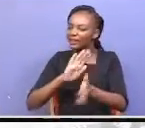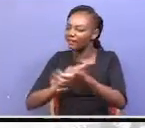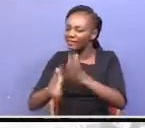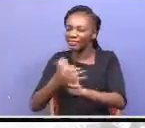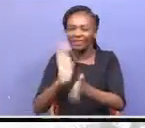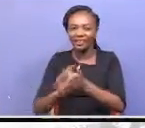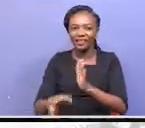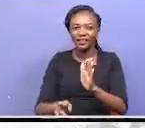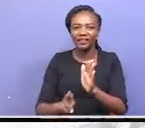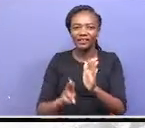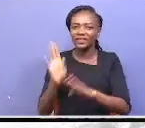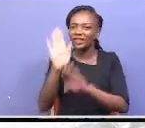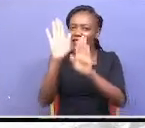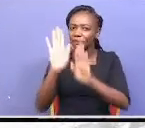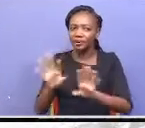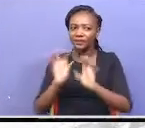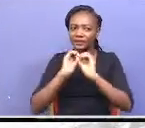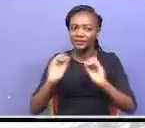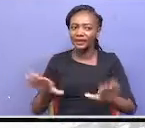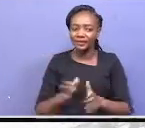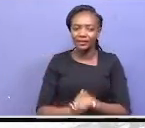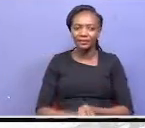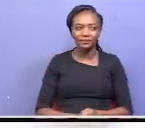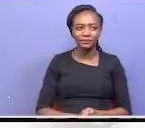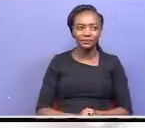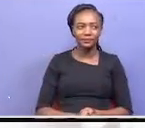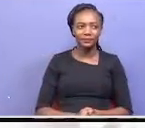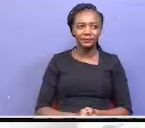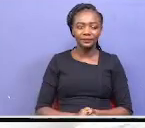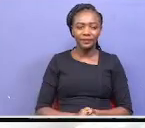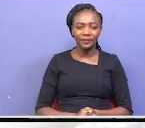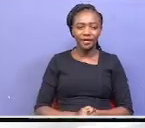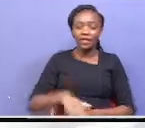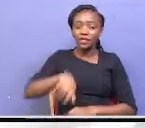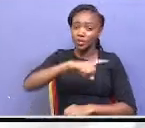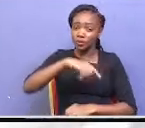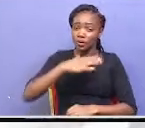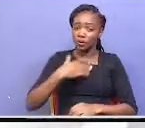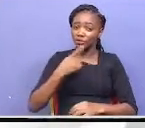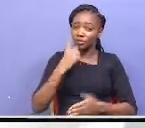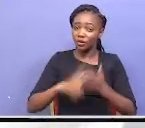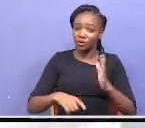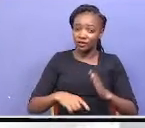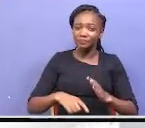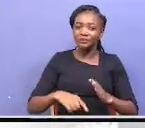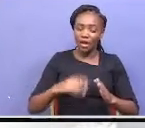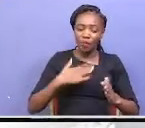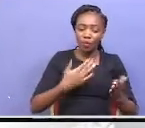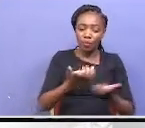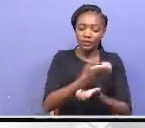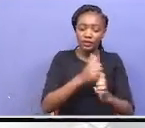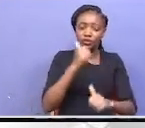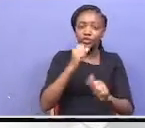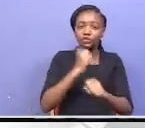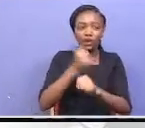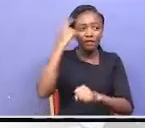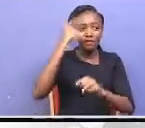kabisa. He said he wanted a working nation. The messages we are saying is we want an economy that works for all.